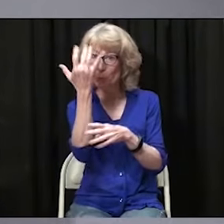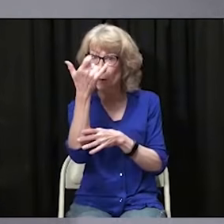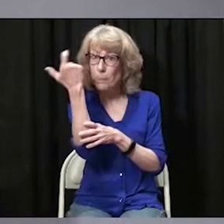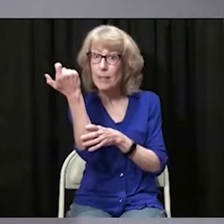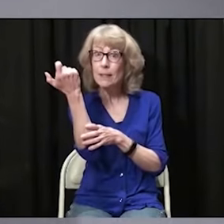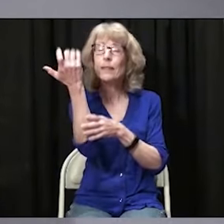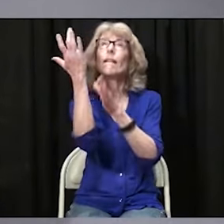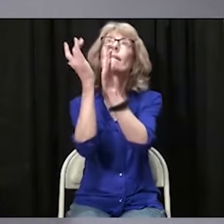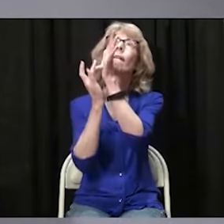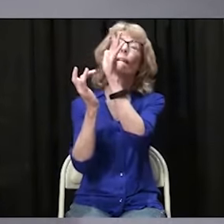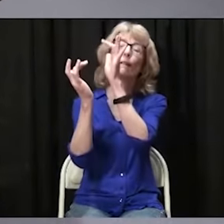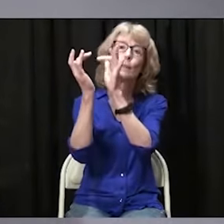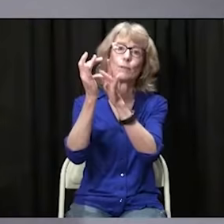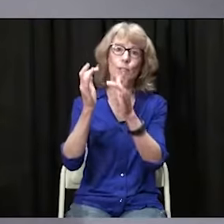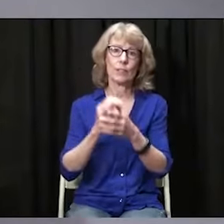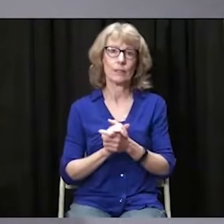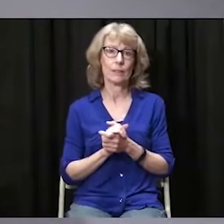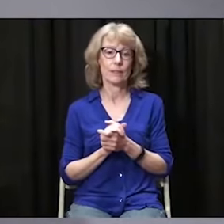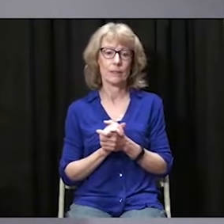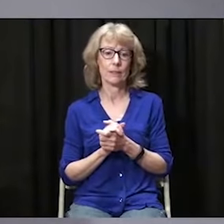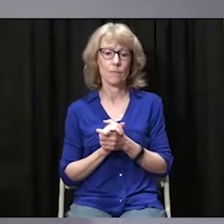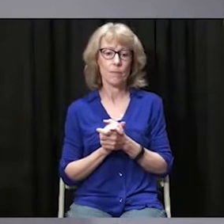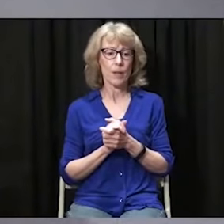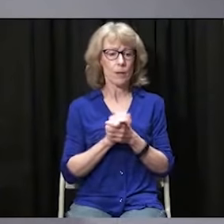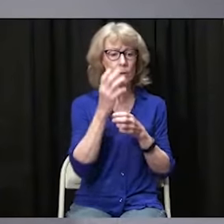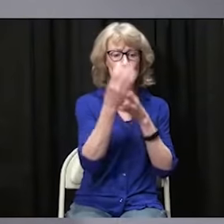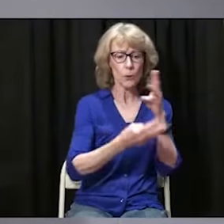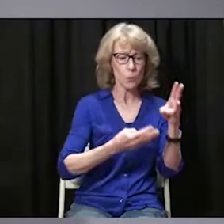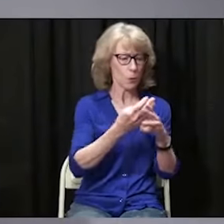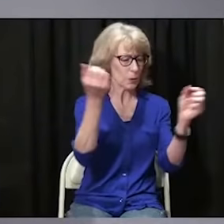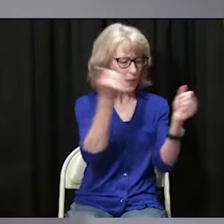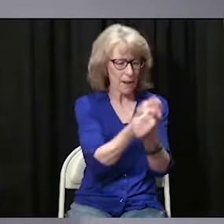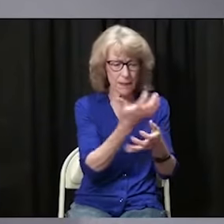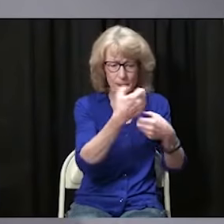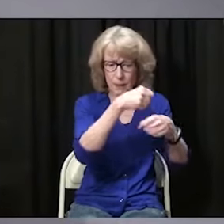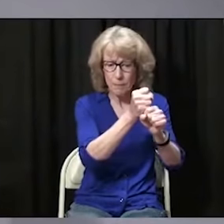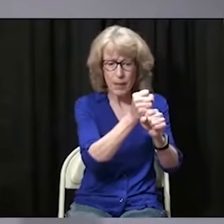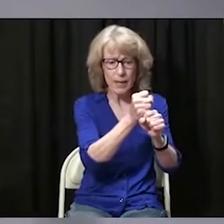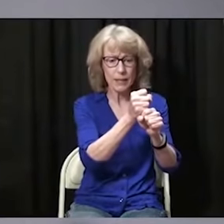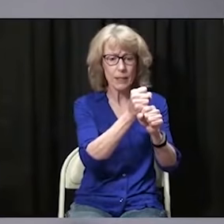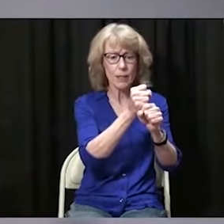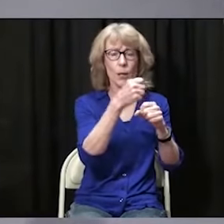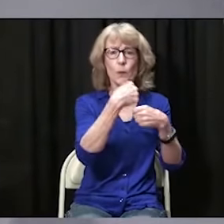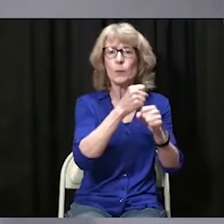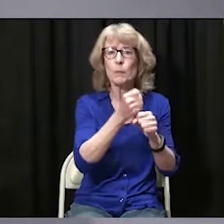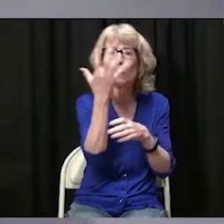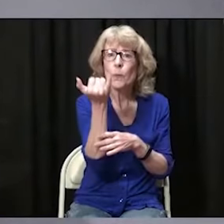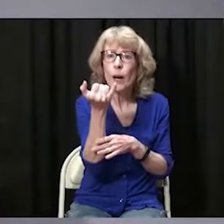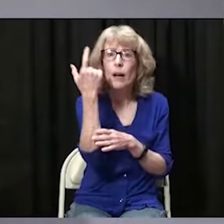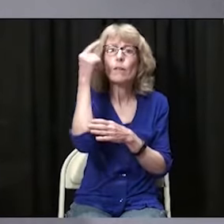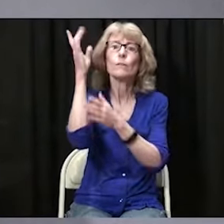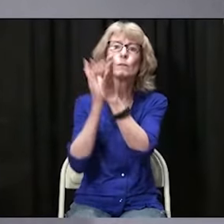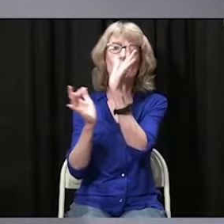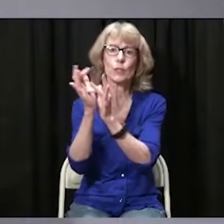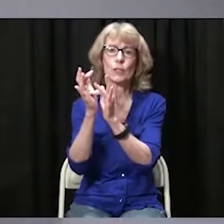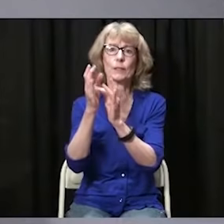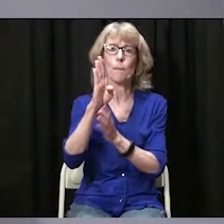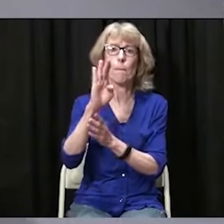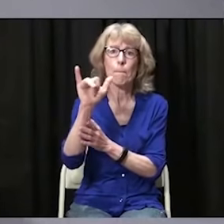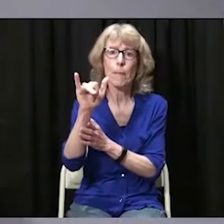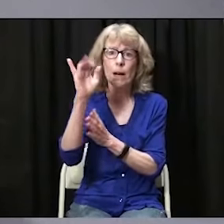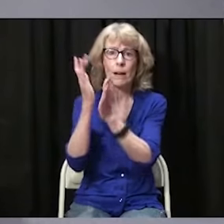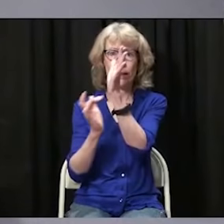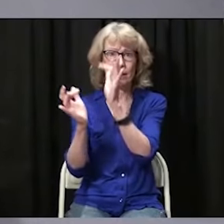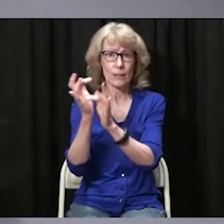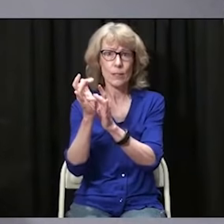I mean, if creation was made for Jesus and through Jesus and by Jesus, and if in Jesus all these things hold together, then what that means is